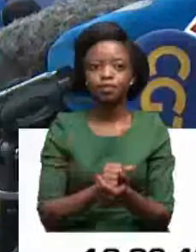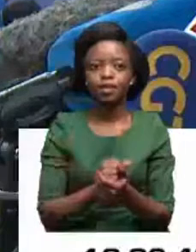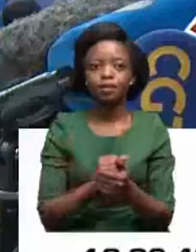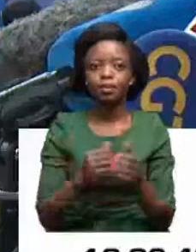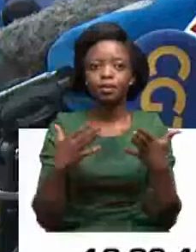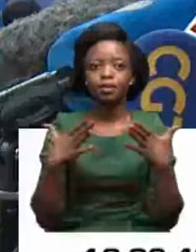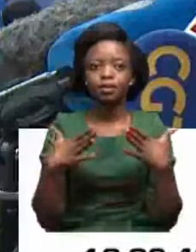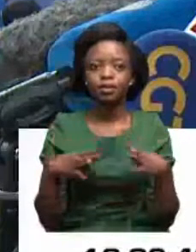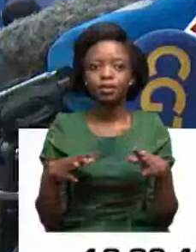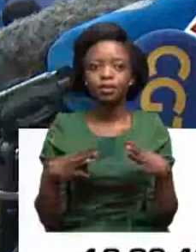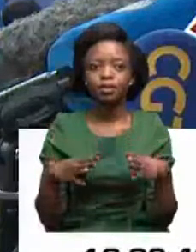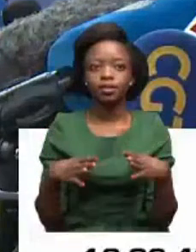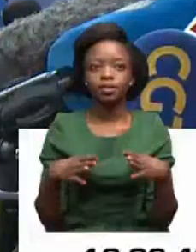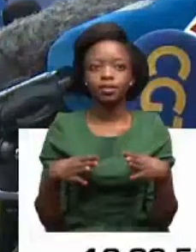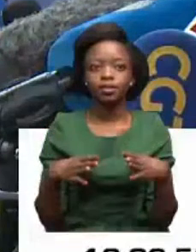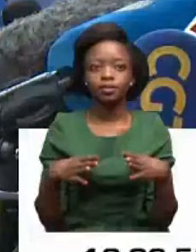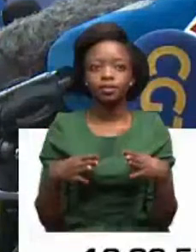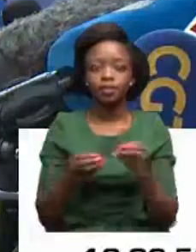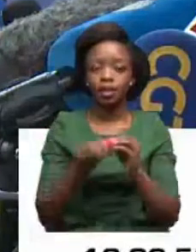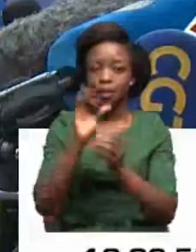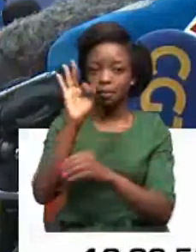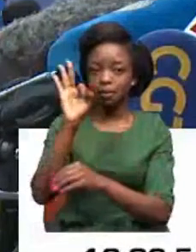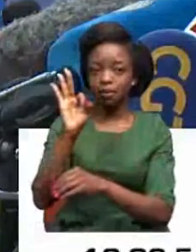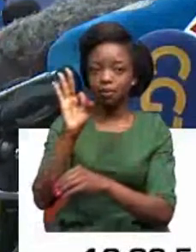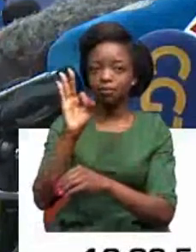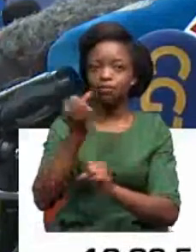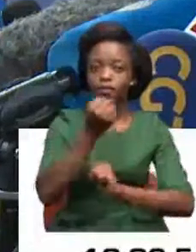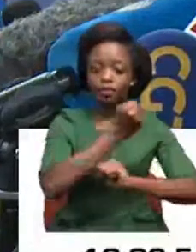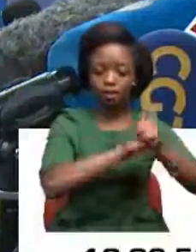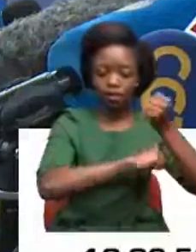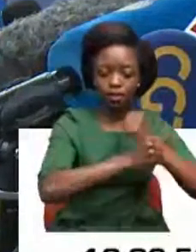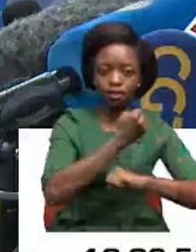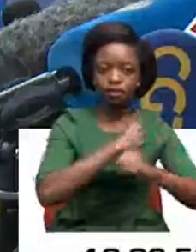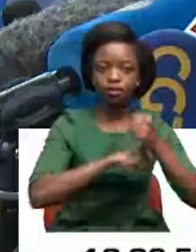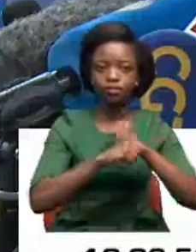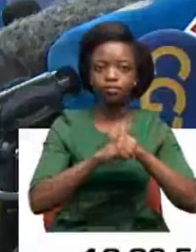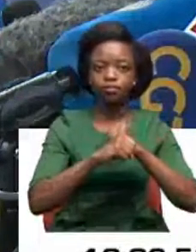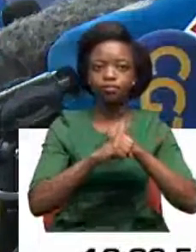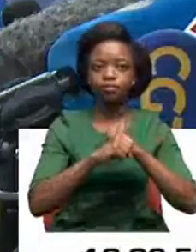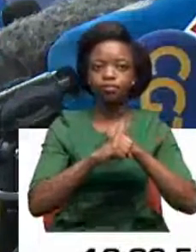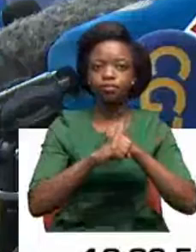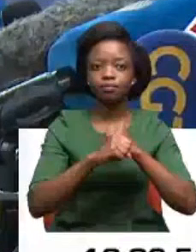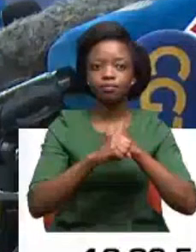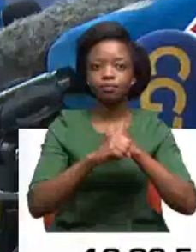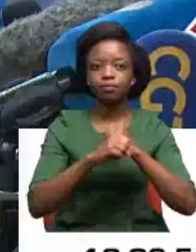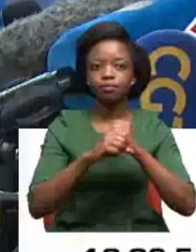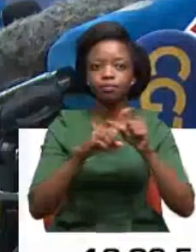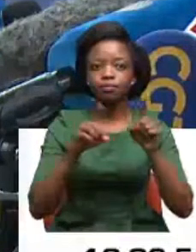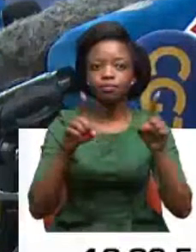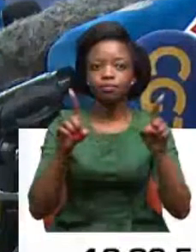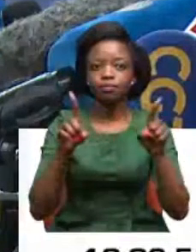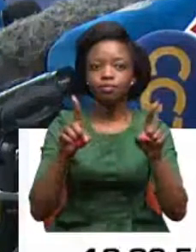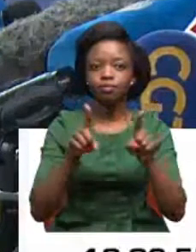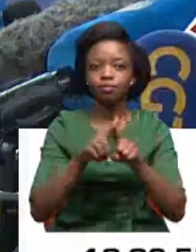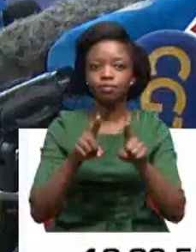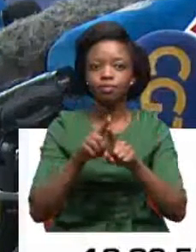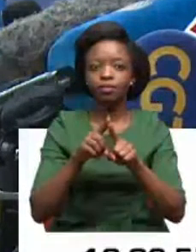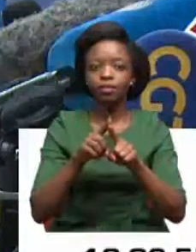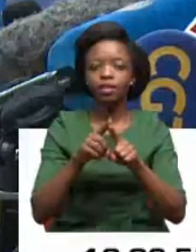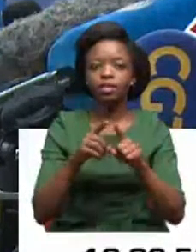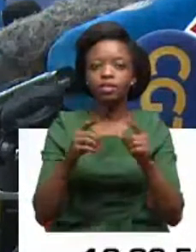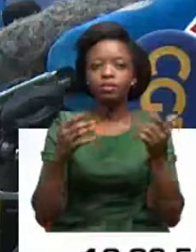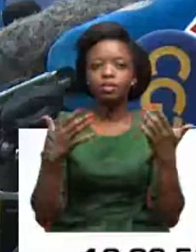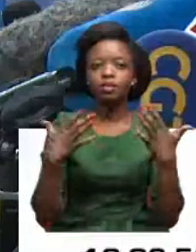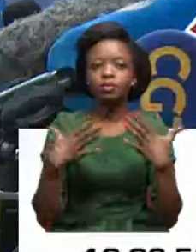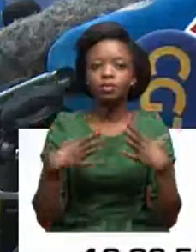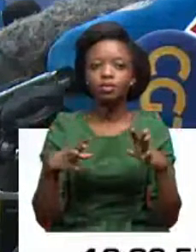threat. Number three, activation of the Emergency Operations Center. The Emergency Operations Center has been